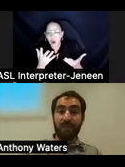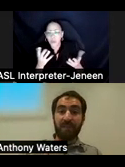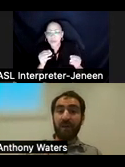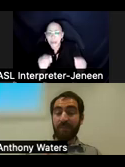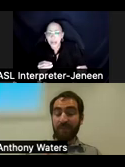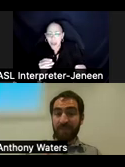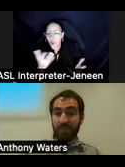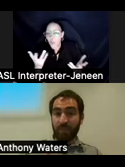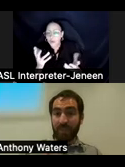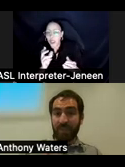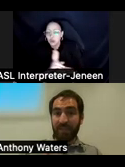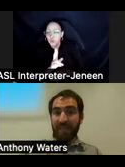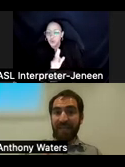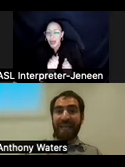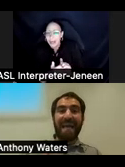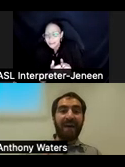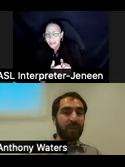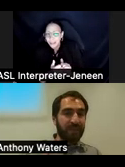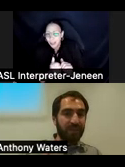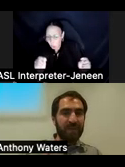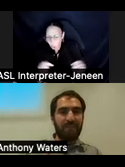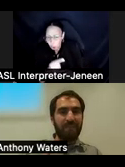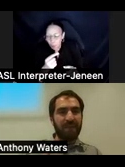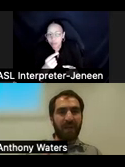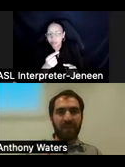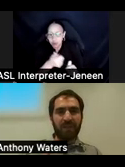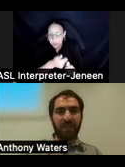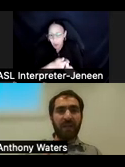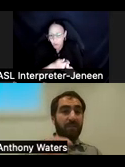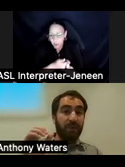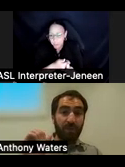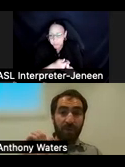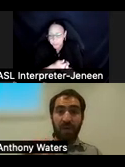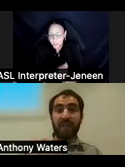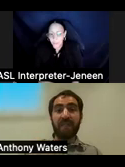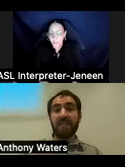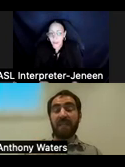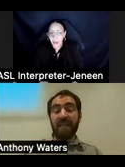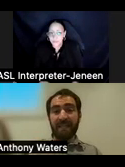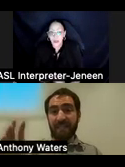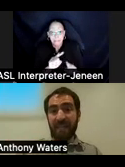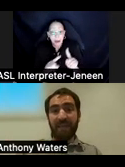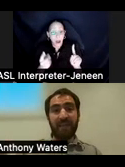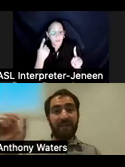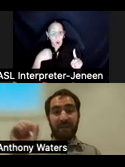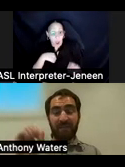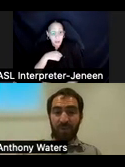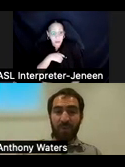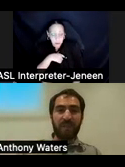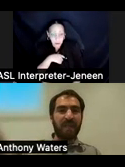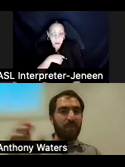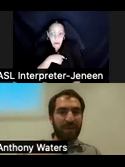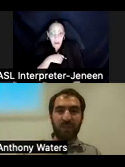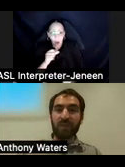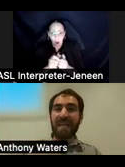the person harmed themselves with, and how lethal is that methodology. But for us as and for you all